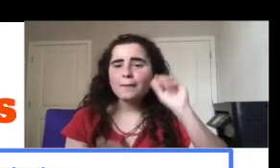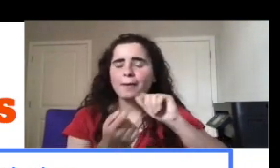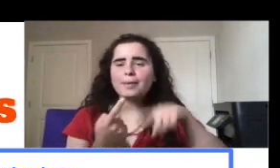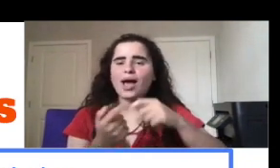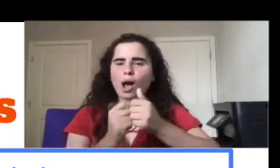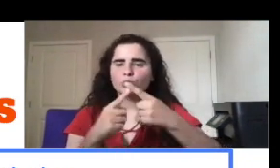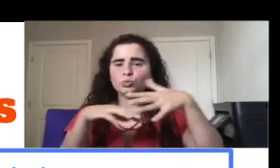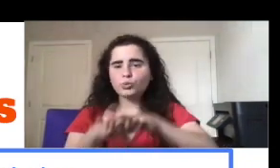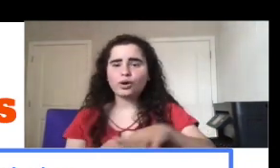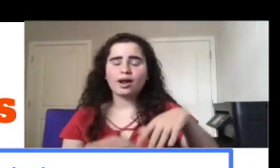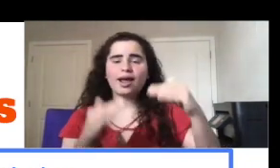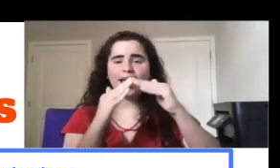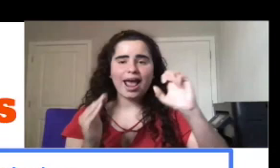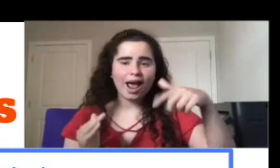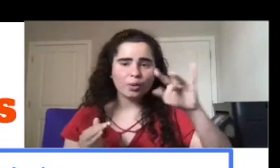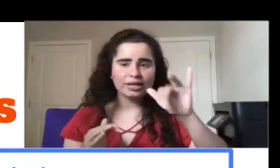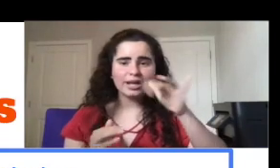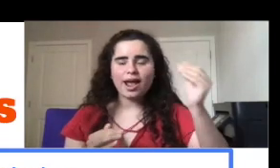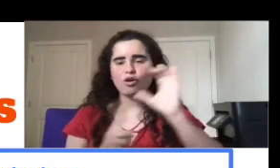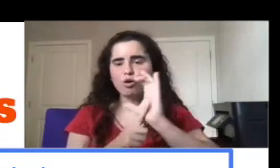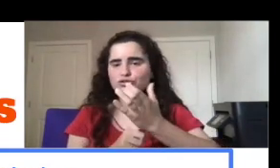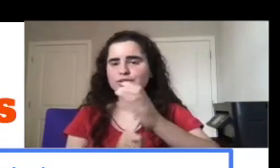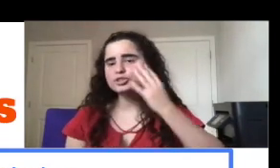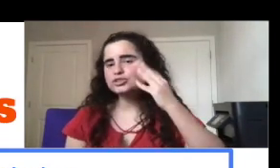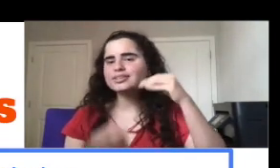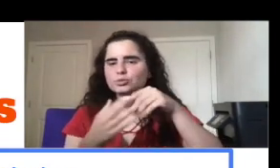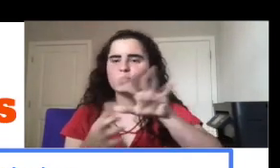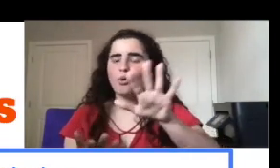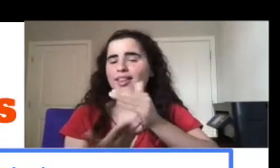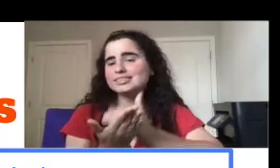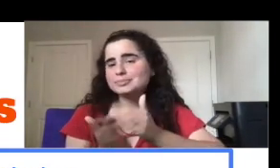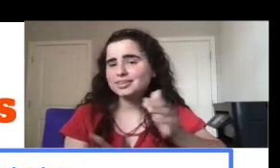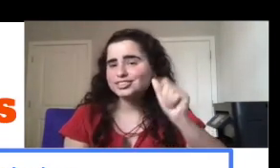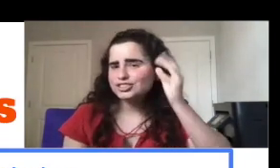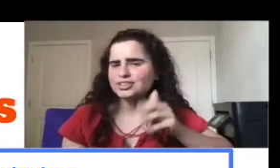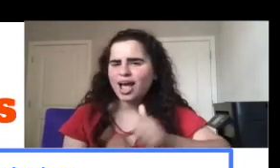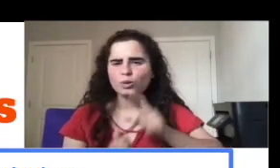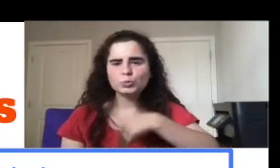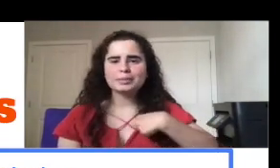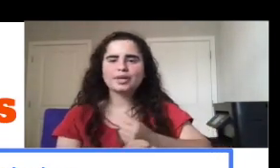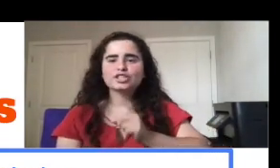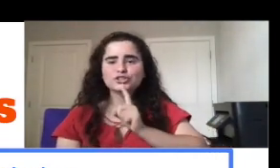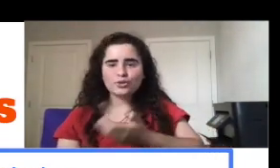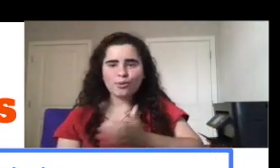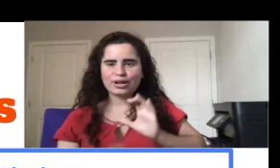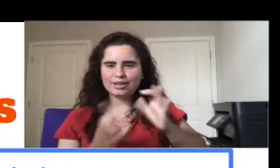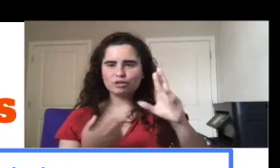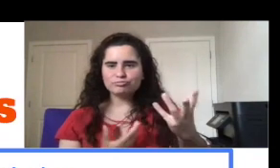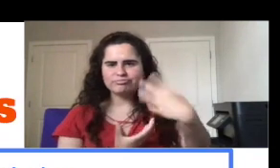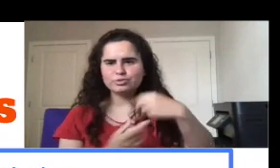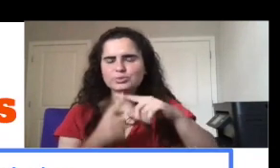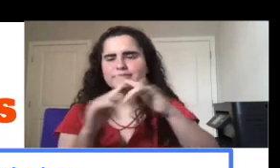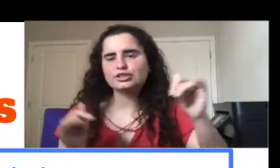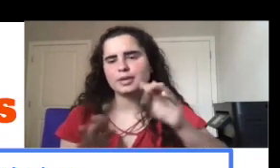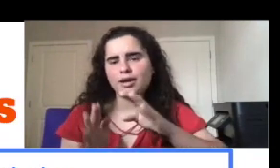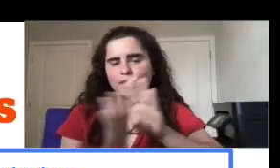to have inclusive deaf education, to make sure we think about including equity and cultural experiences in your lesson plan,